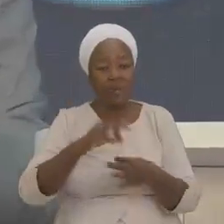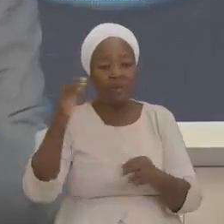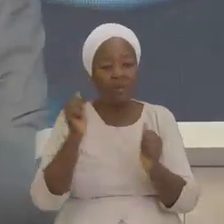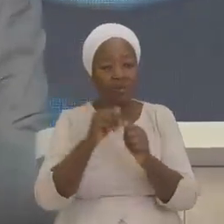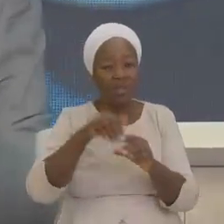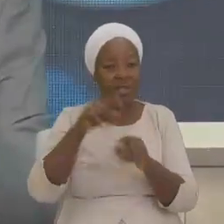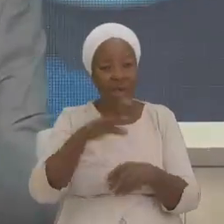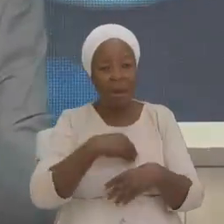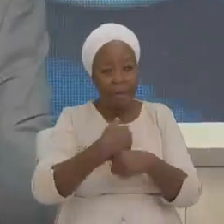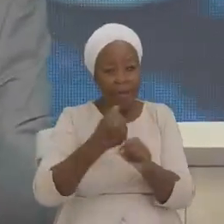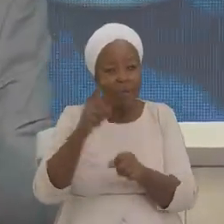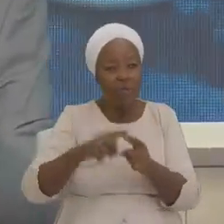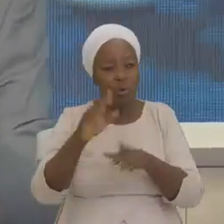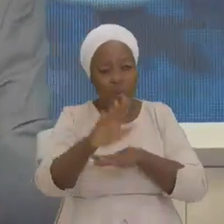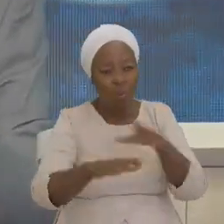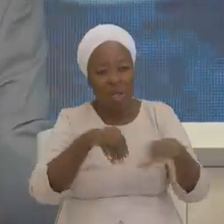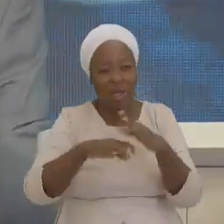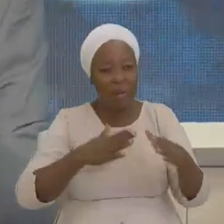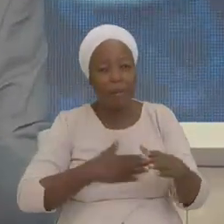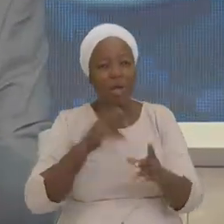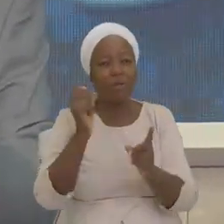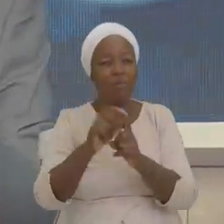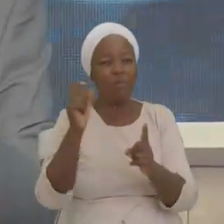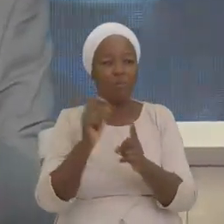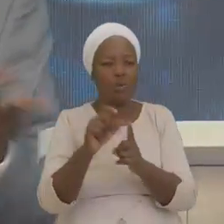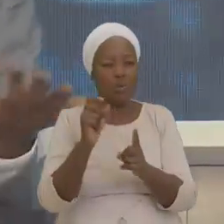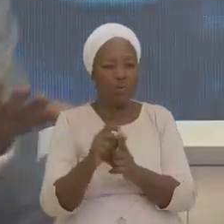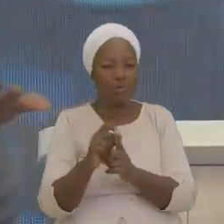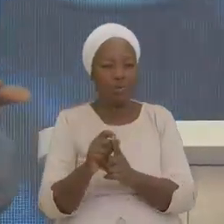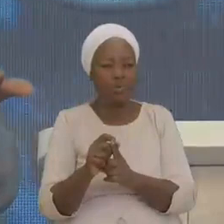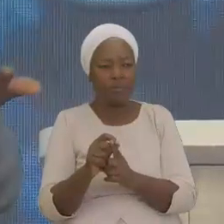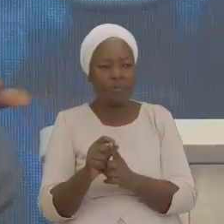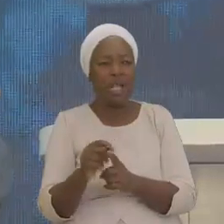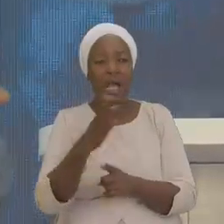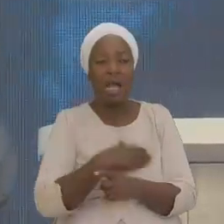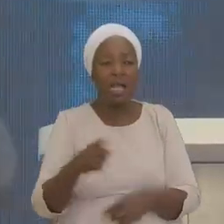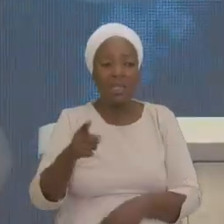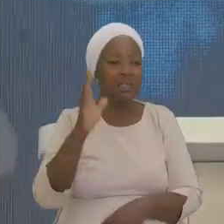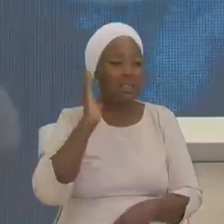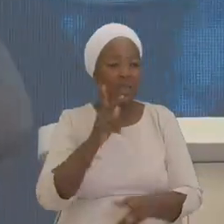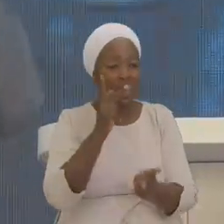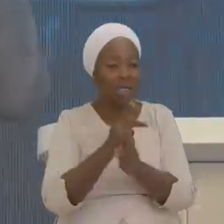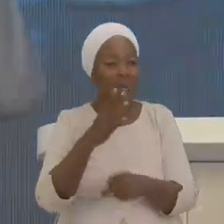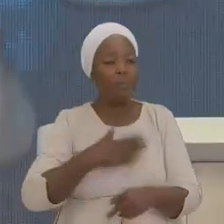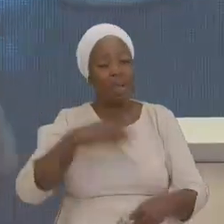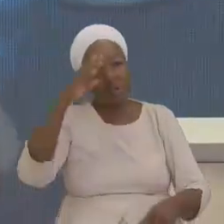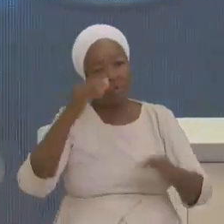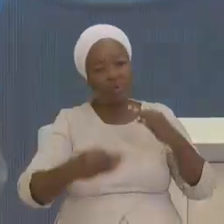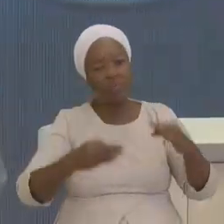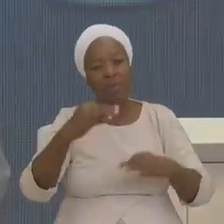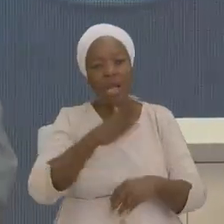cause you to walk in my statutes. And ye shall keep my judgments and